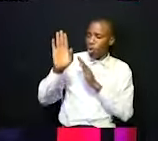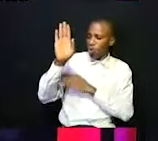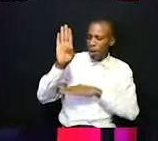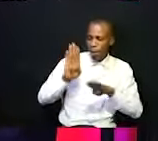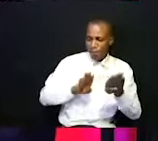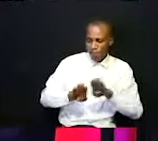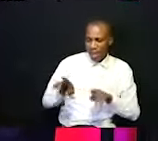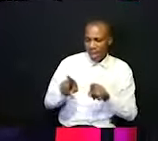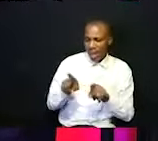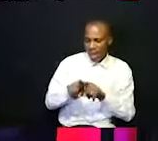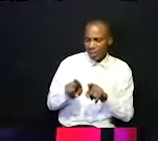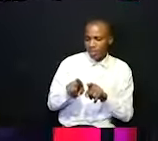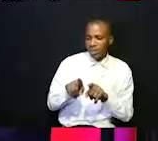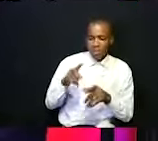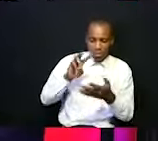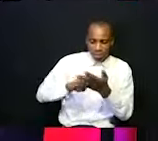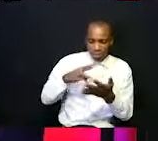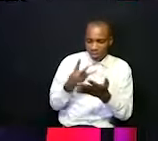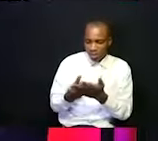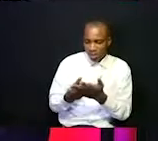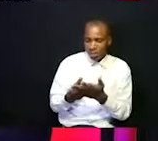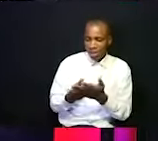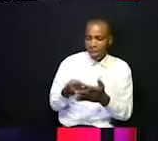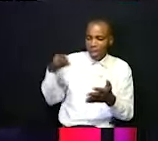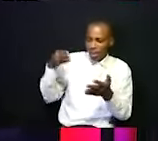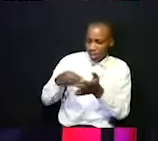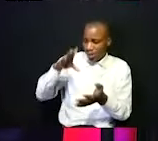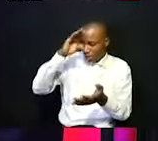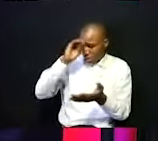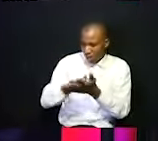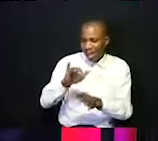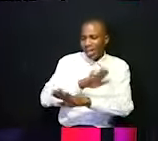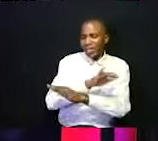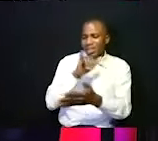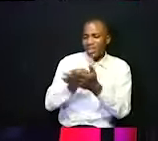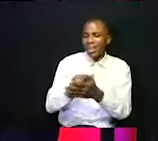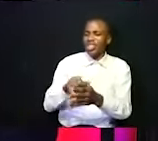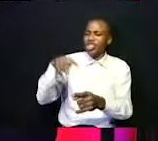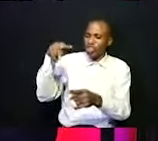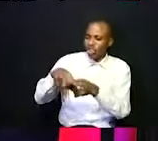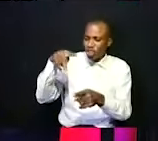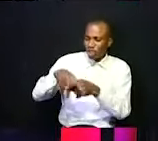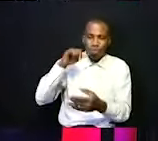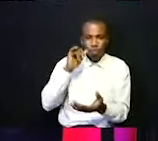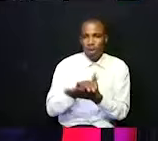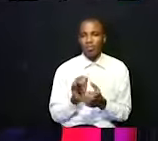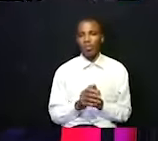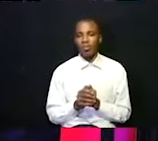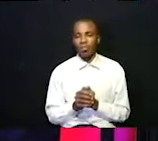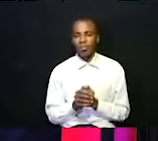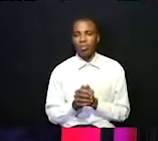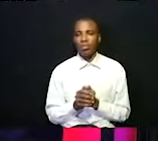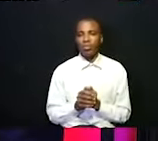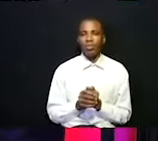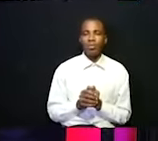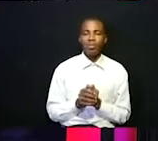against husbands who were unfaithful to their wives. Odifo Malachi chire mu se we no de sie no